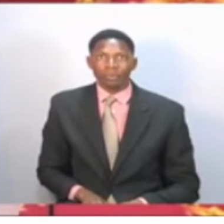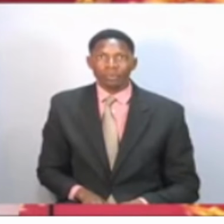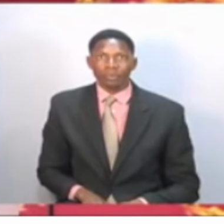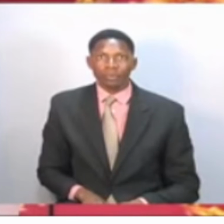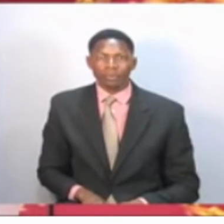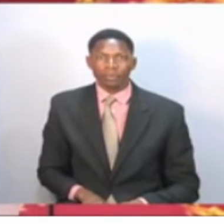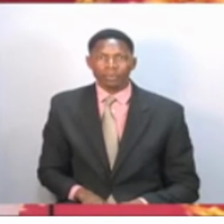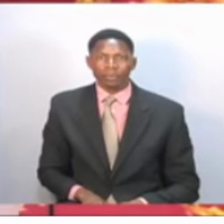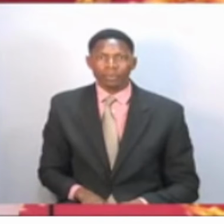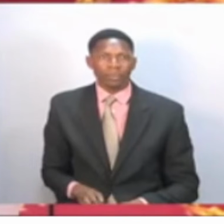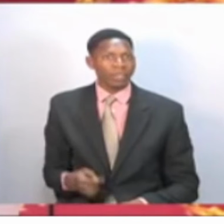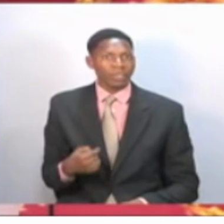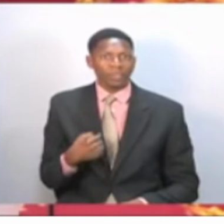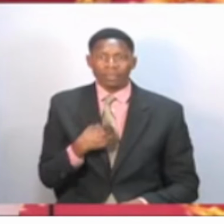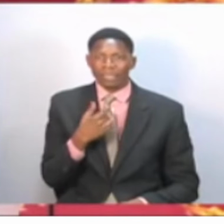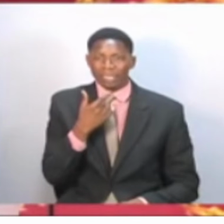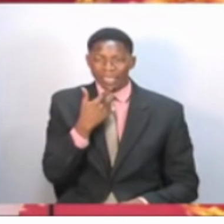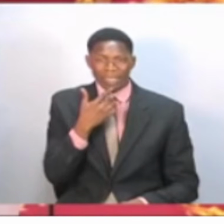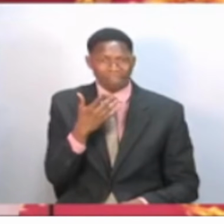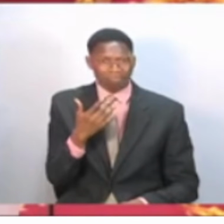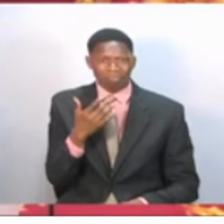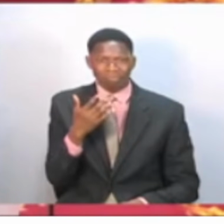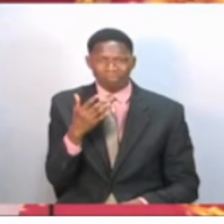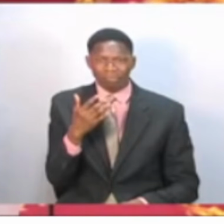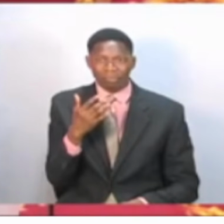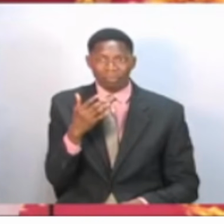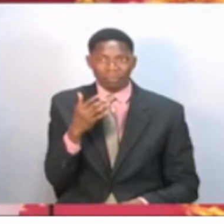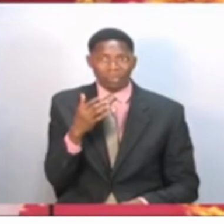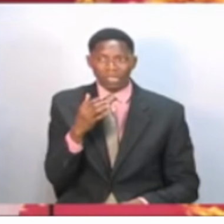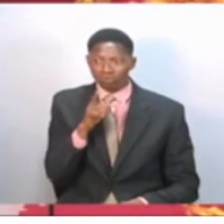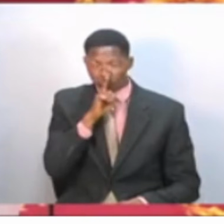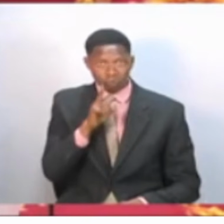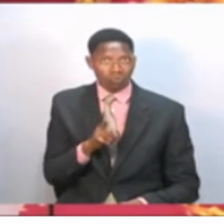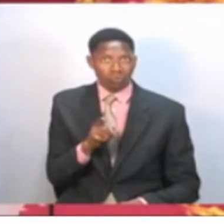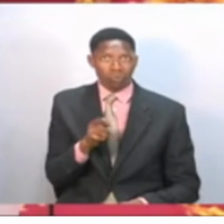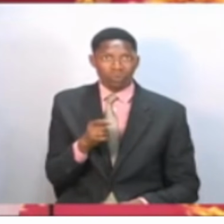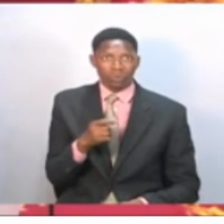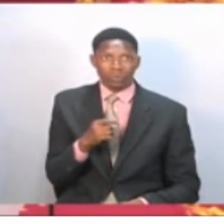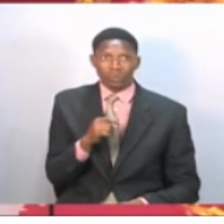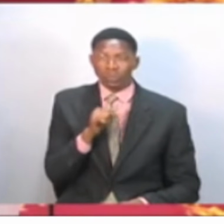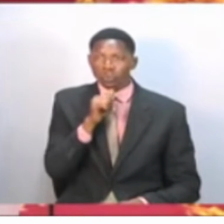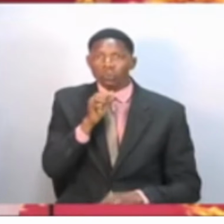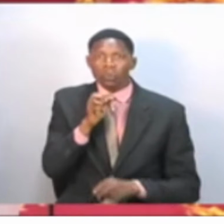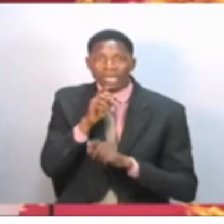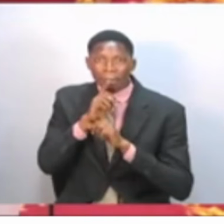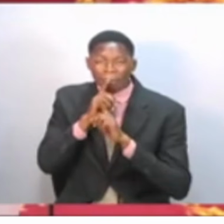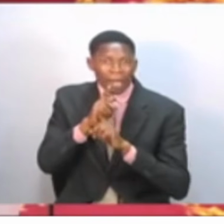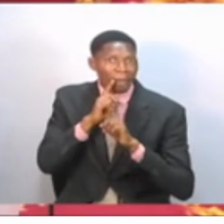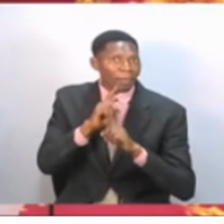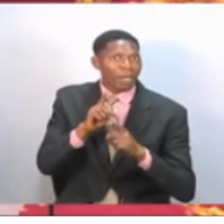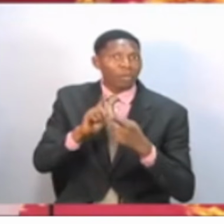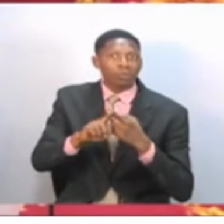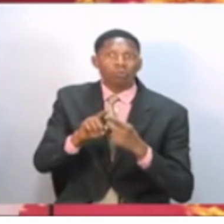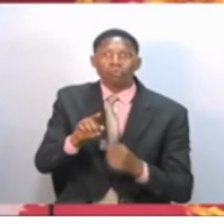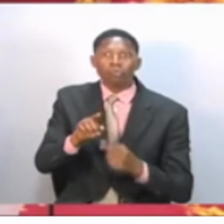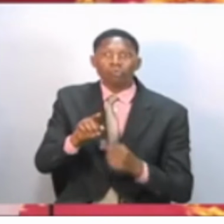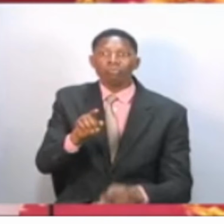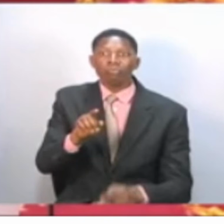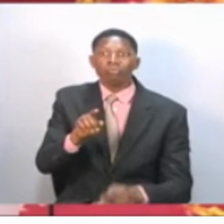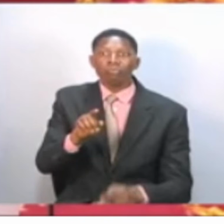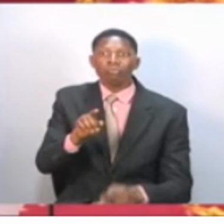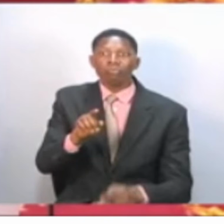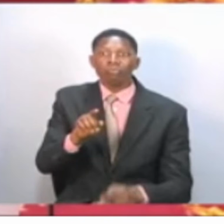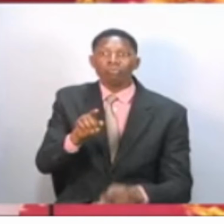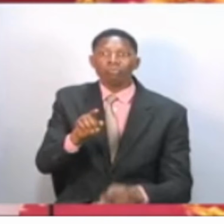Speaker, I say this as a matter of fact. I am not responding to anybody except those who